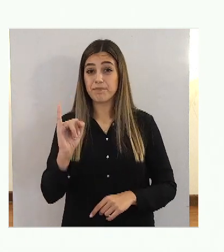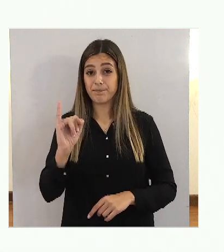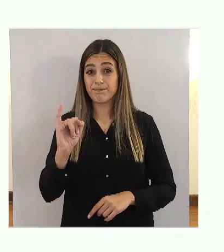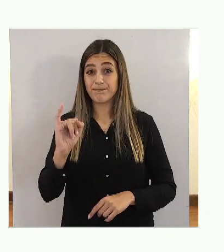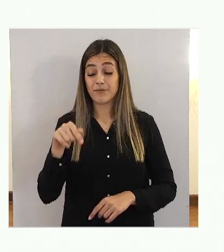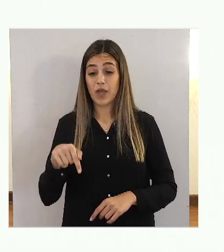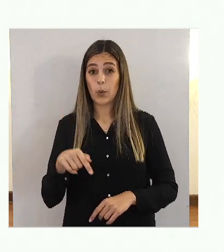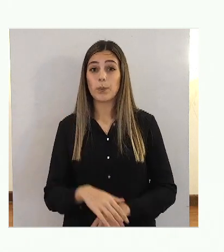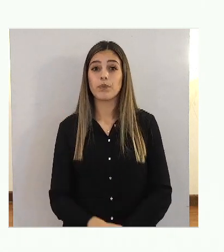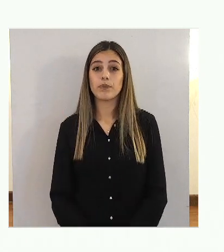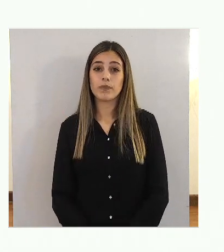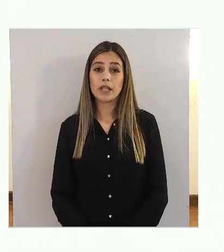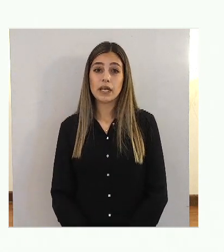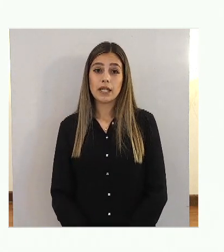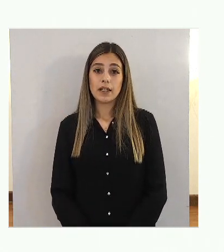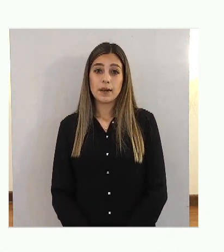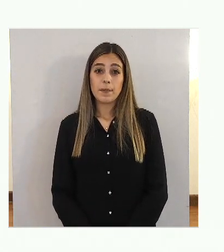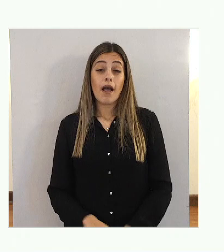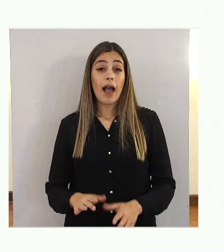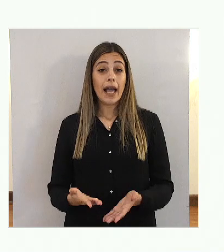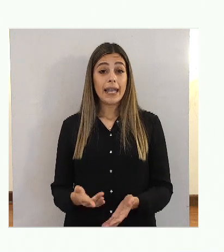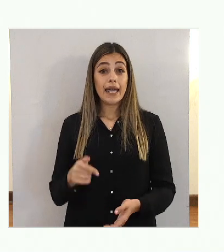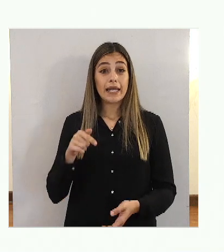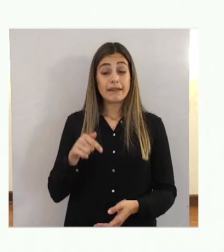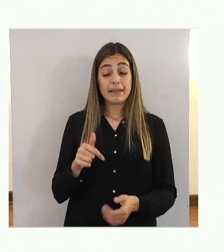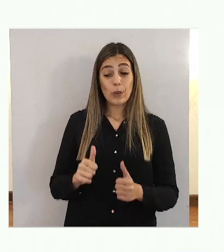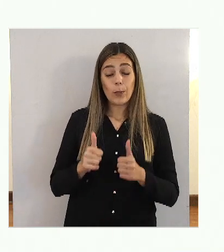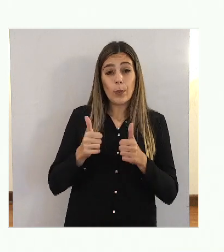the points upon which targeted messages